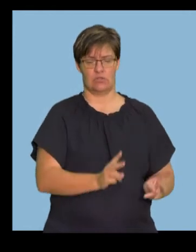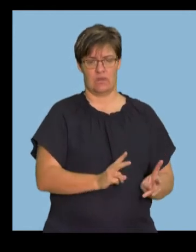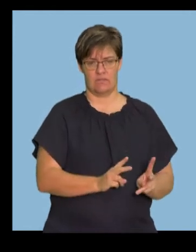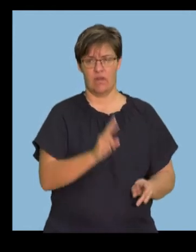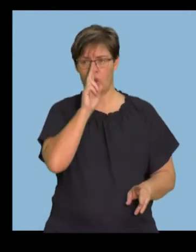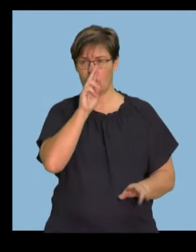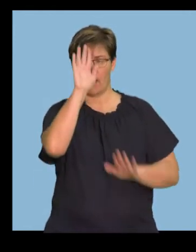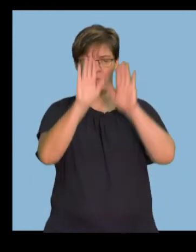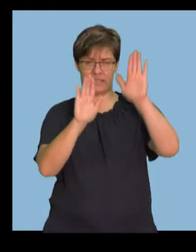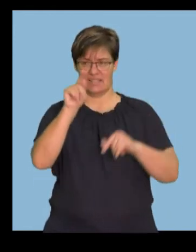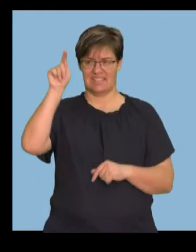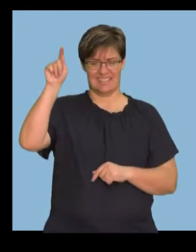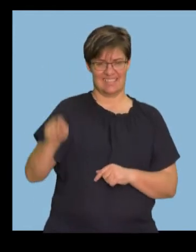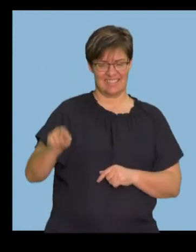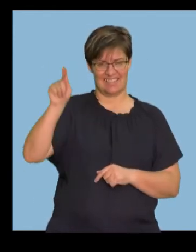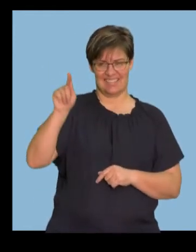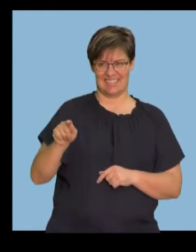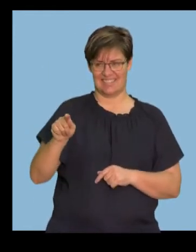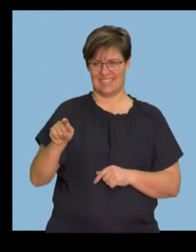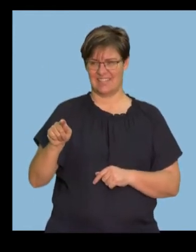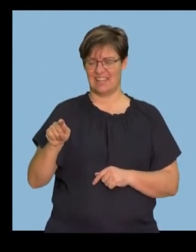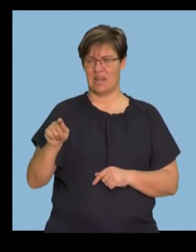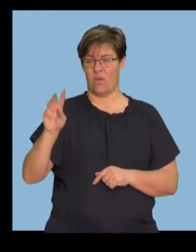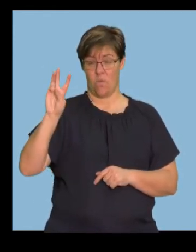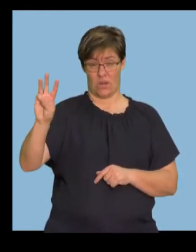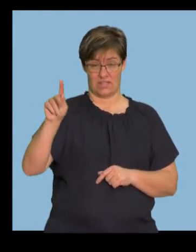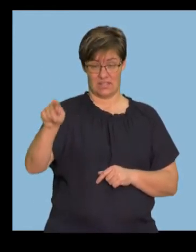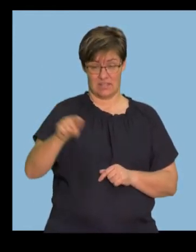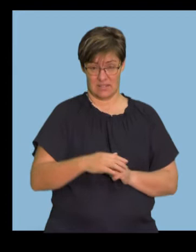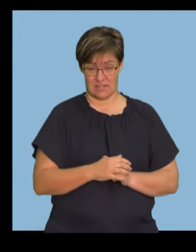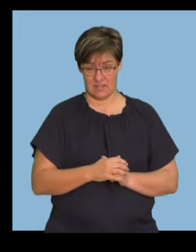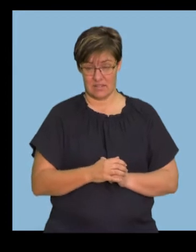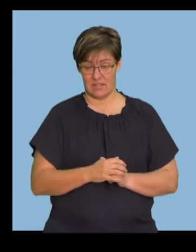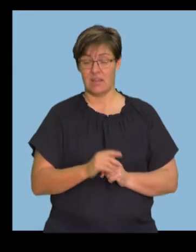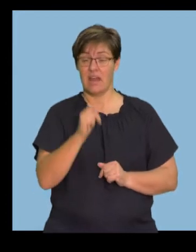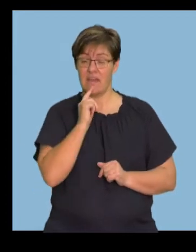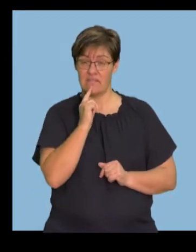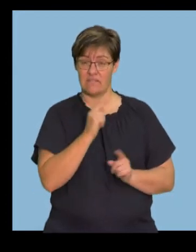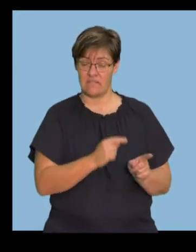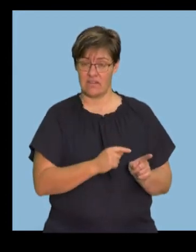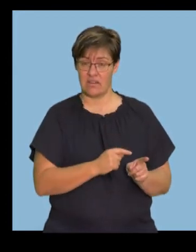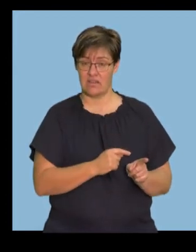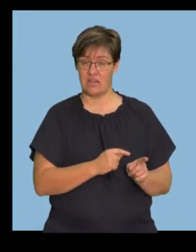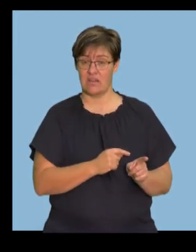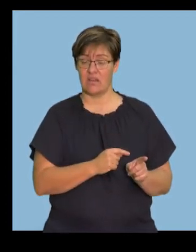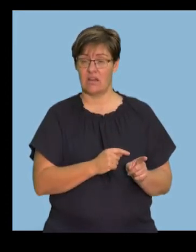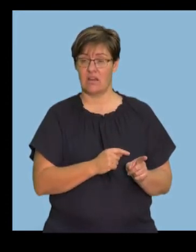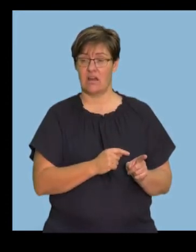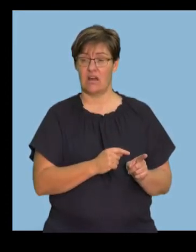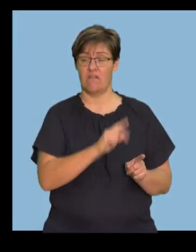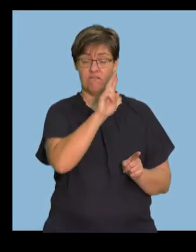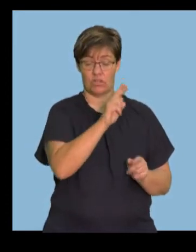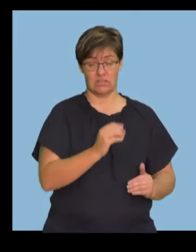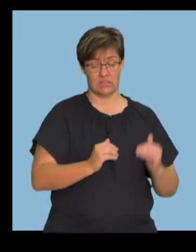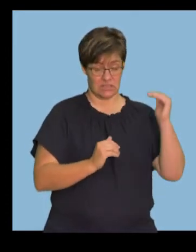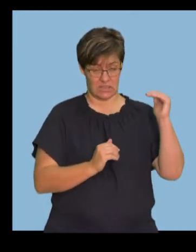Okay. Look at the pattern in terms of the power. Okay. Remember, if voltage increases, so does current. This